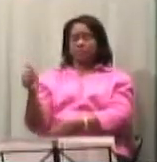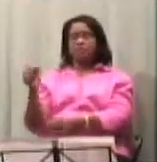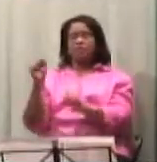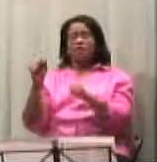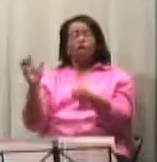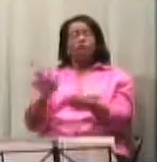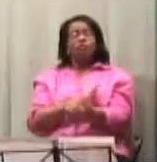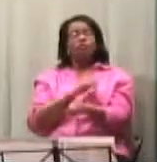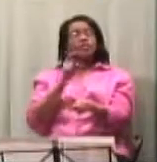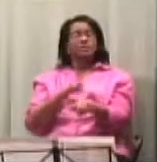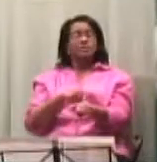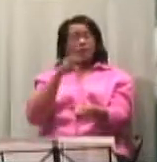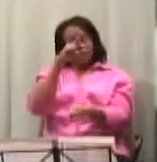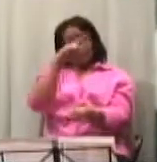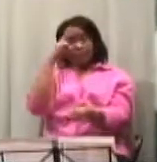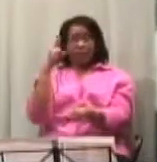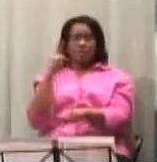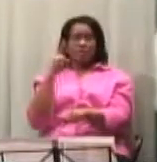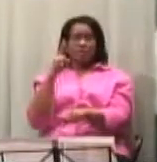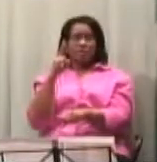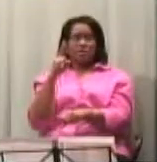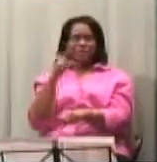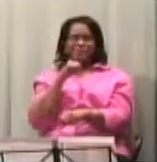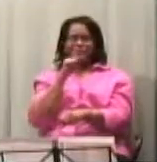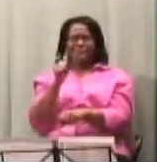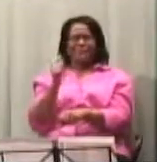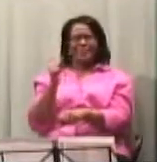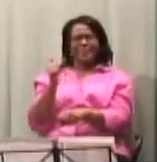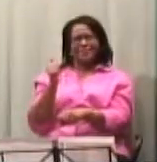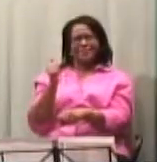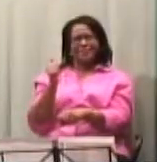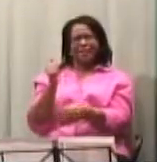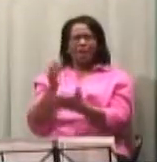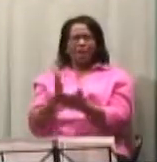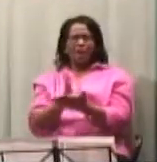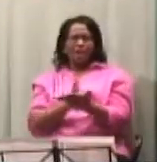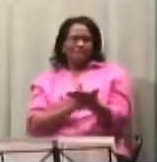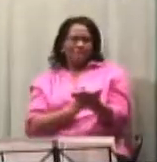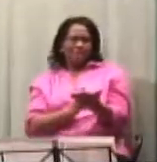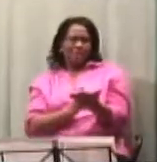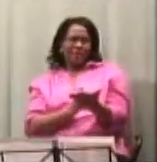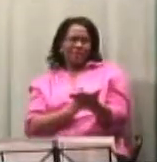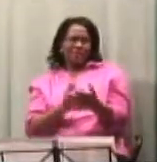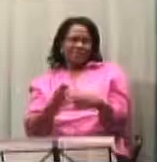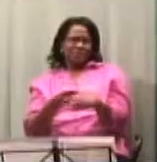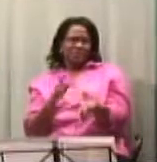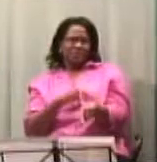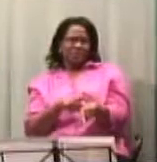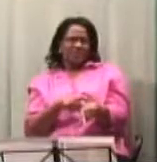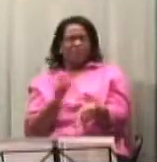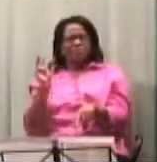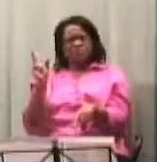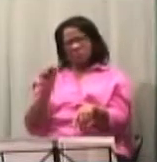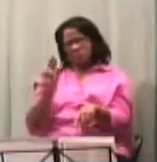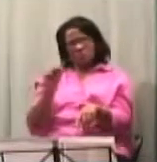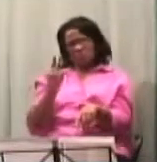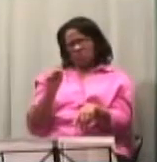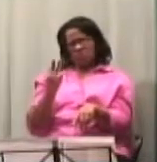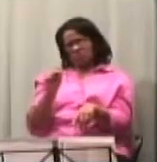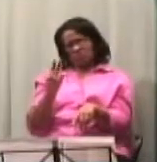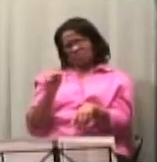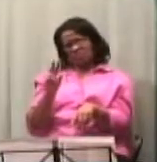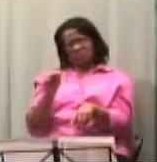Catholics, as I usually repeat, because to be part-time Catholics means to suffocate the word of the